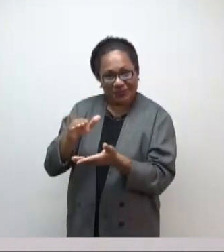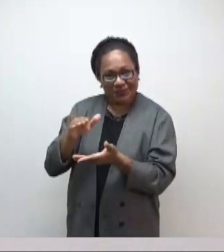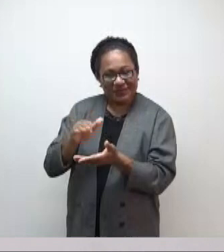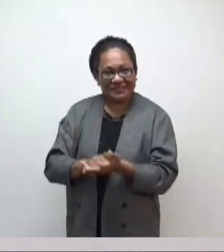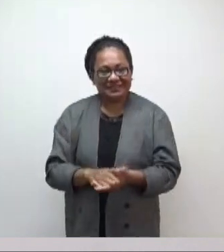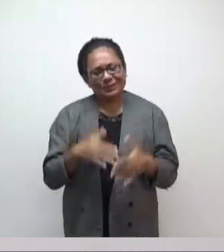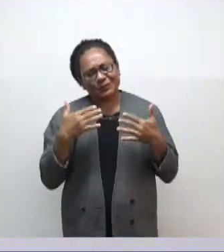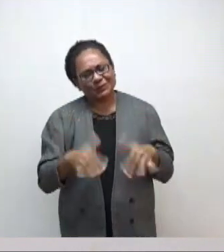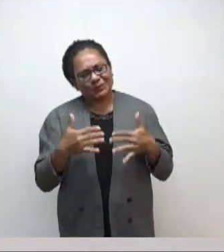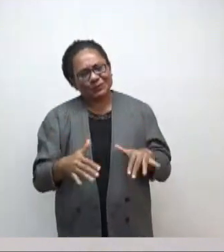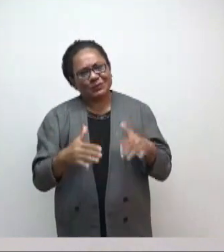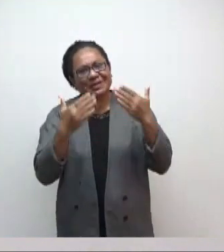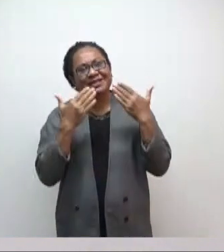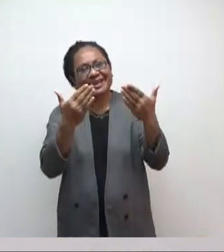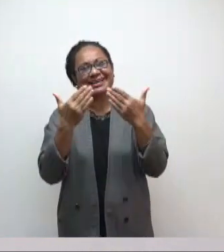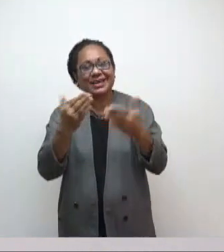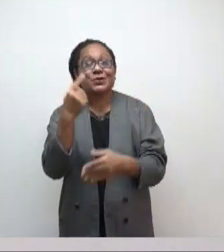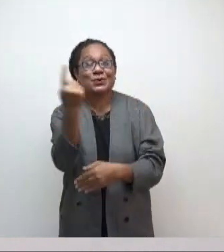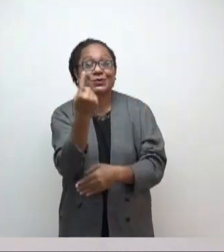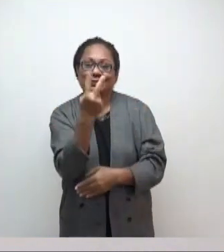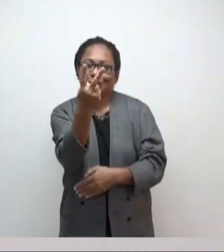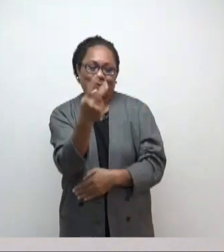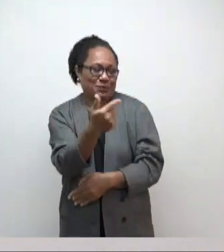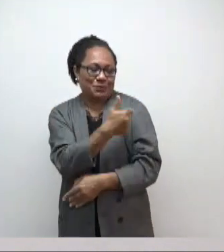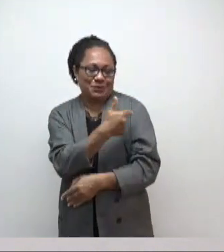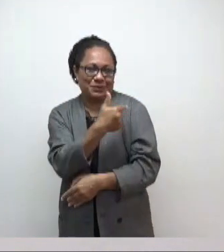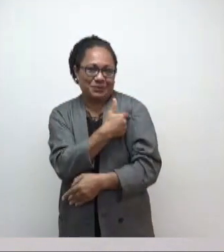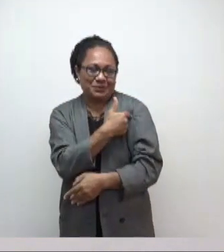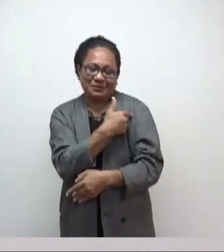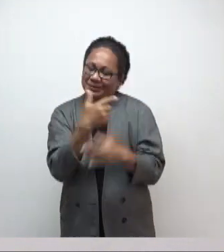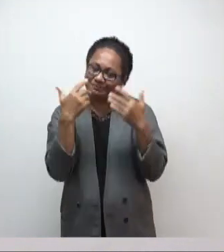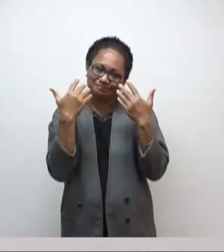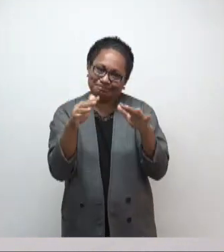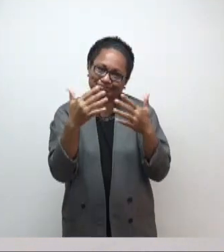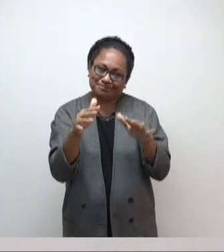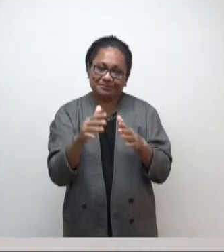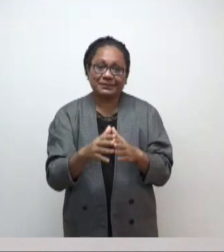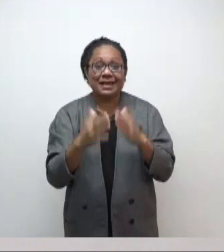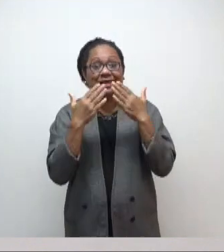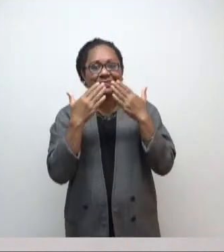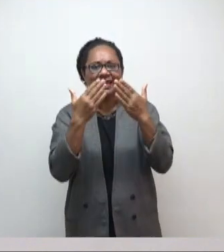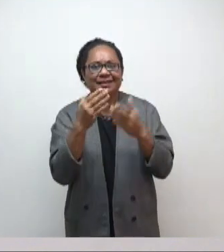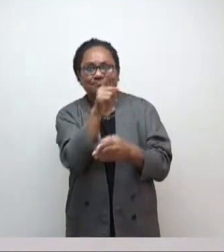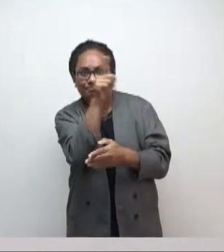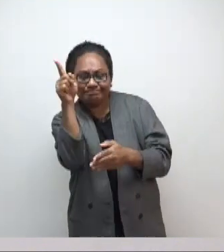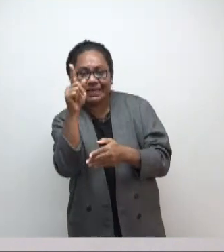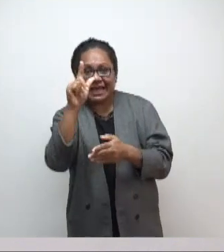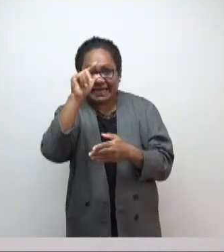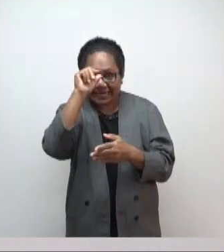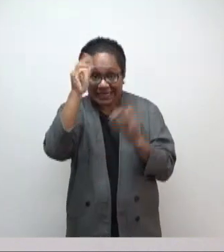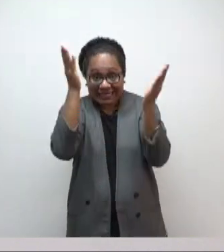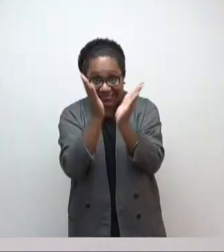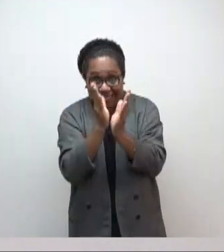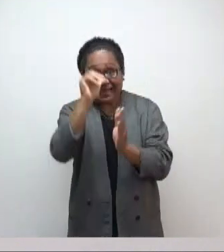Thank you to the fully vaccinated Fijians who have taken us this far, and thank you to our development partners, India, Australia,